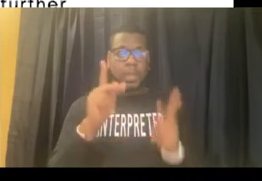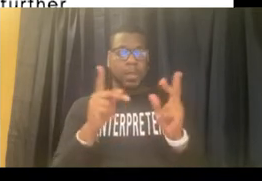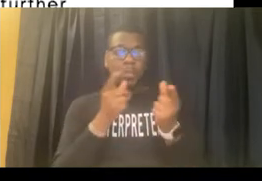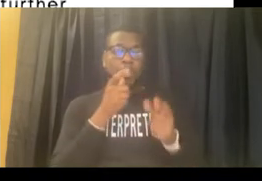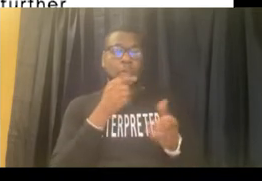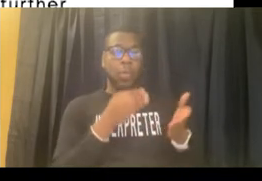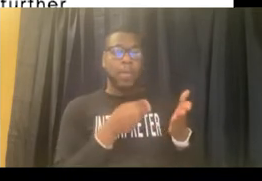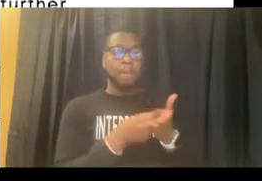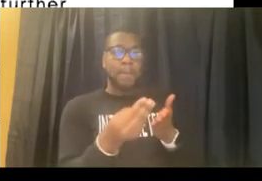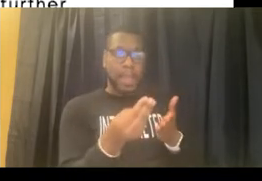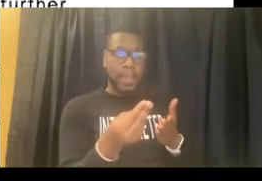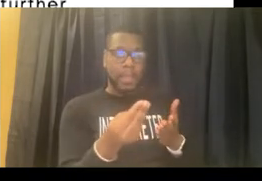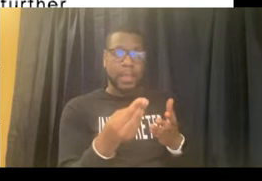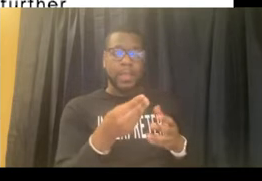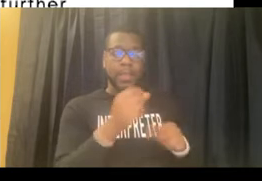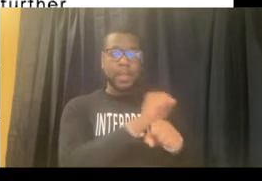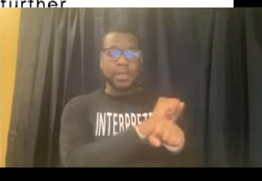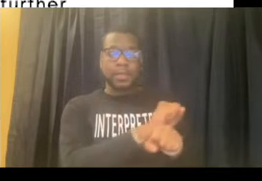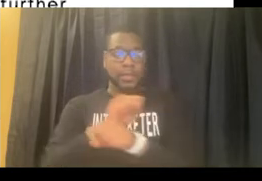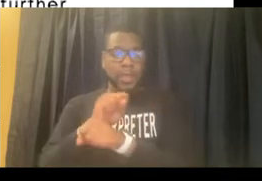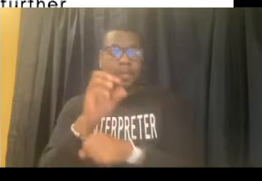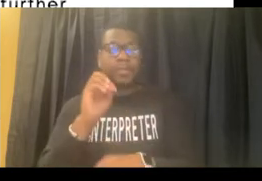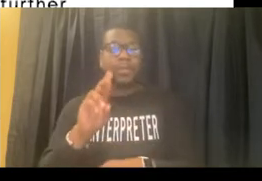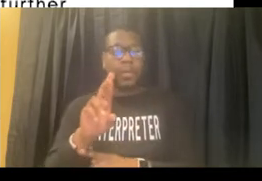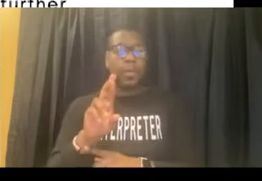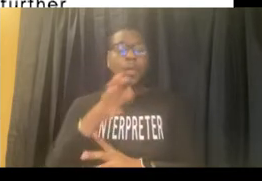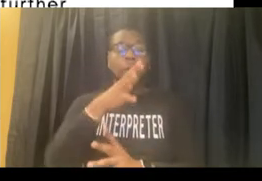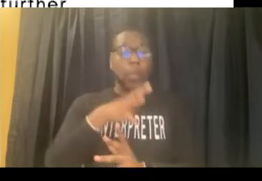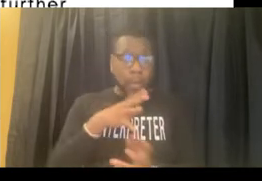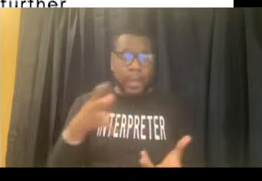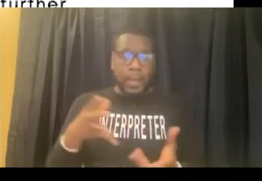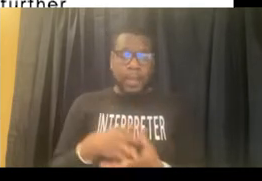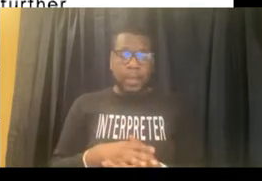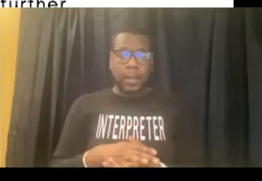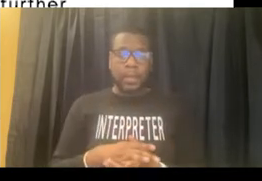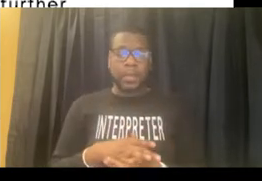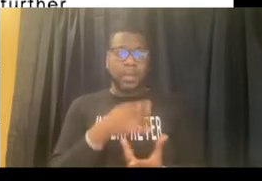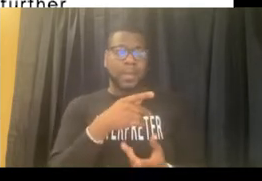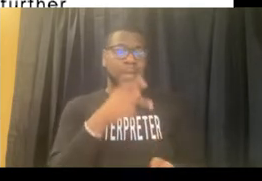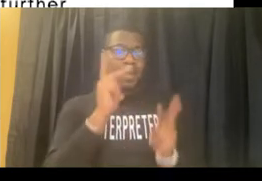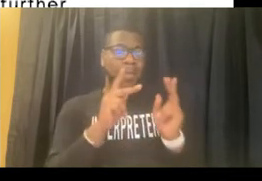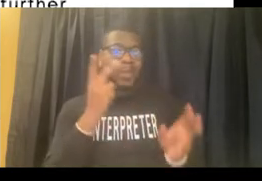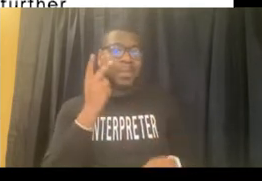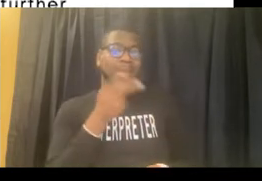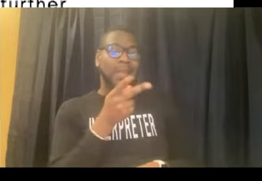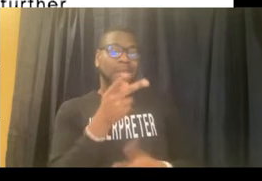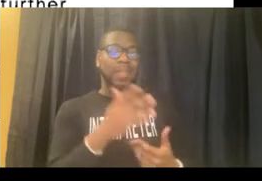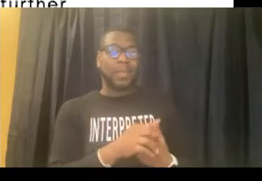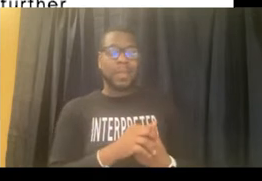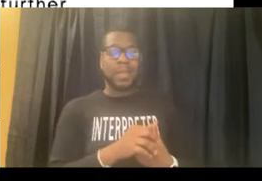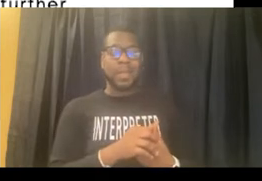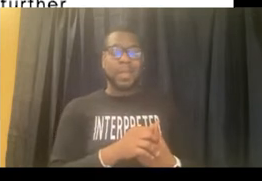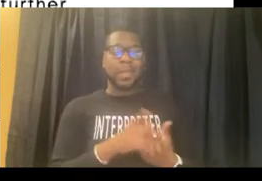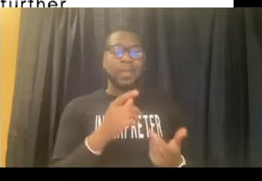accountable for the abuse and trauma that they inflict on girls and women. And specifically Black and brown folks, as we saw in the